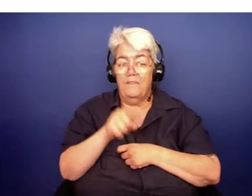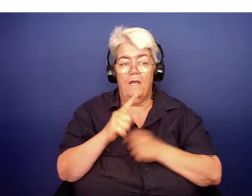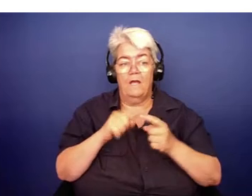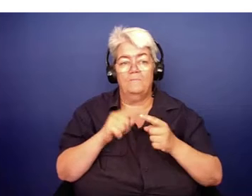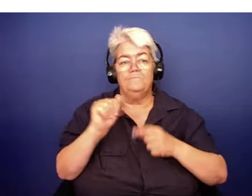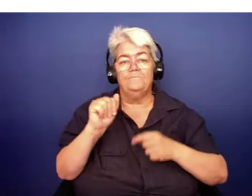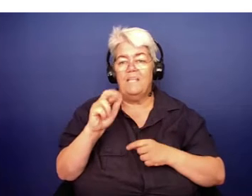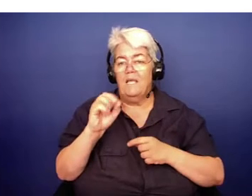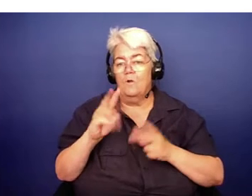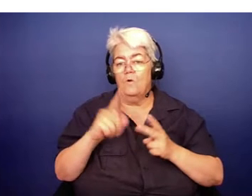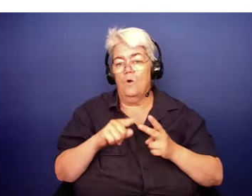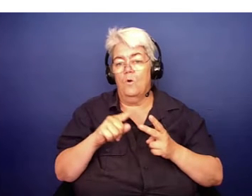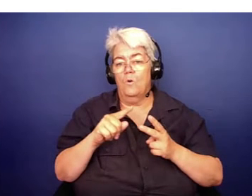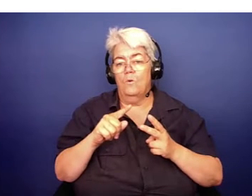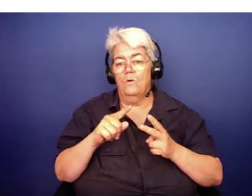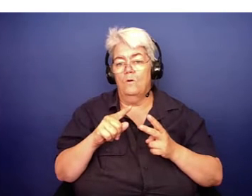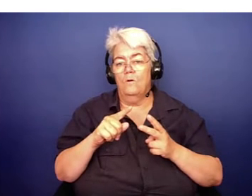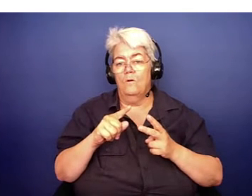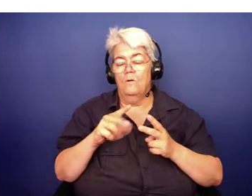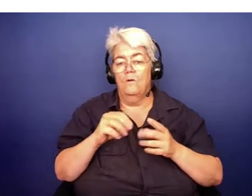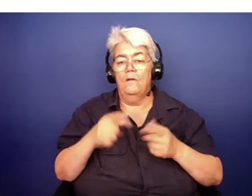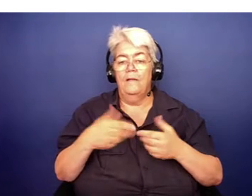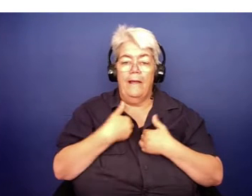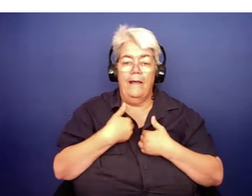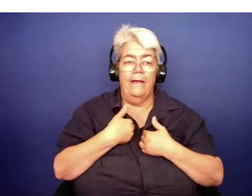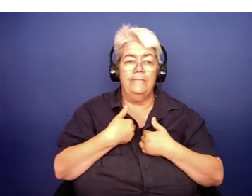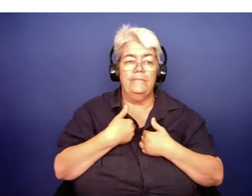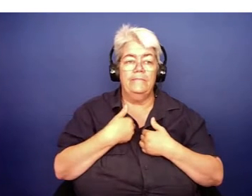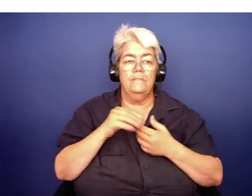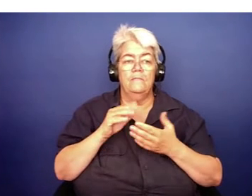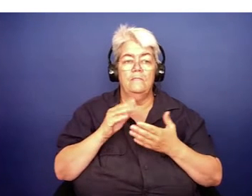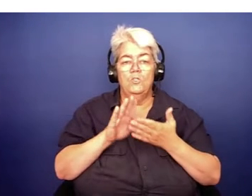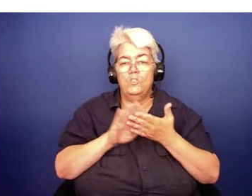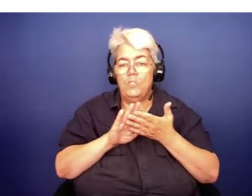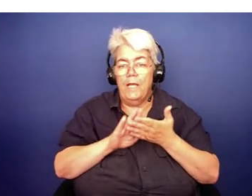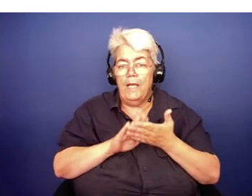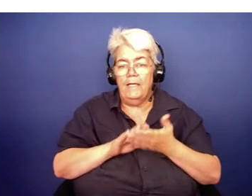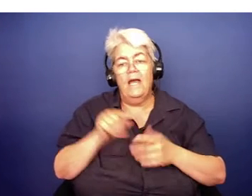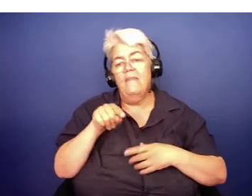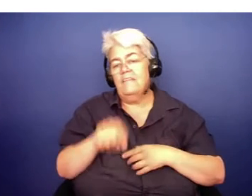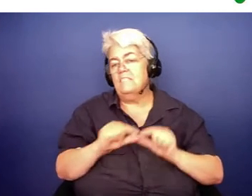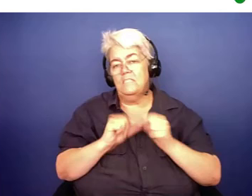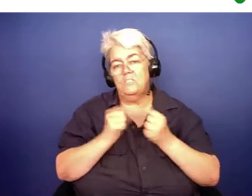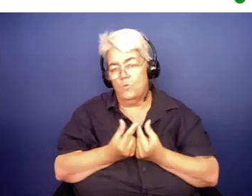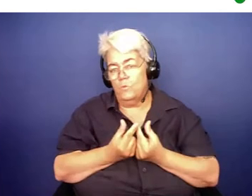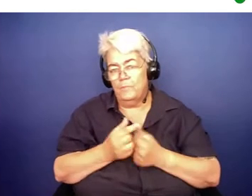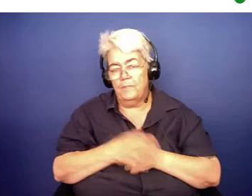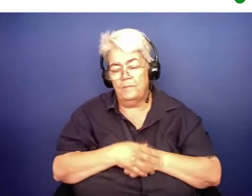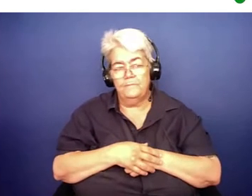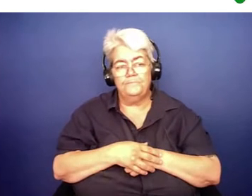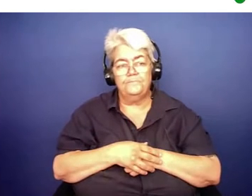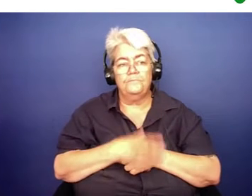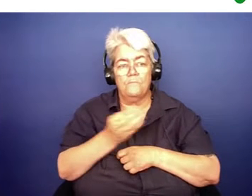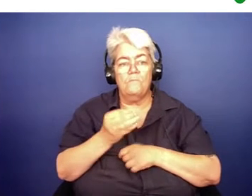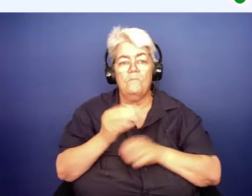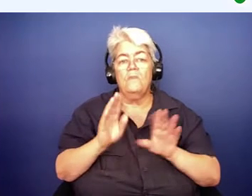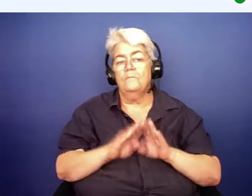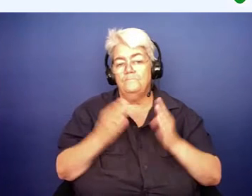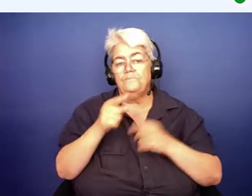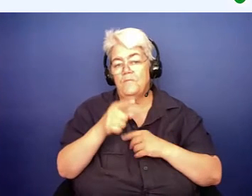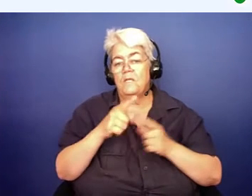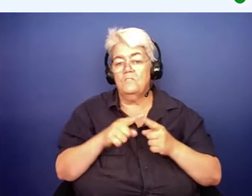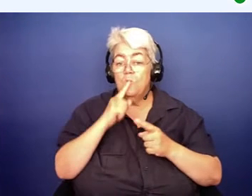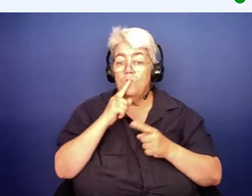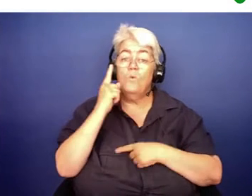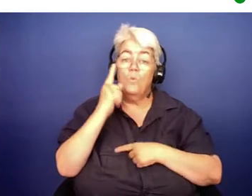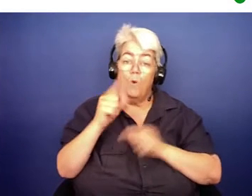it closes. It's got this shading. This is a group, okay? We'll open that up. You always have one